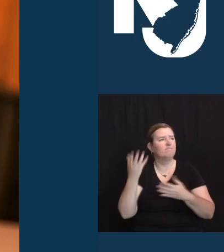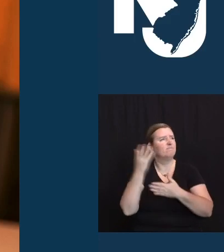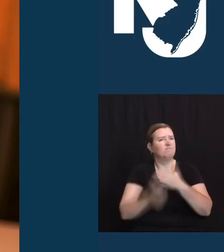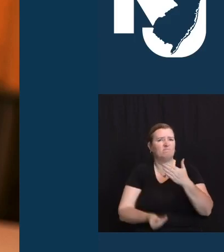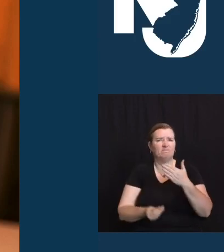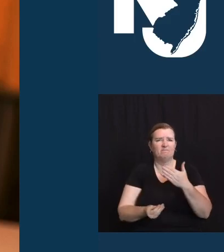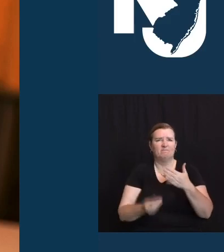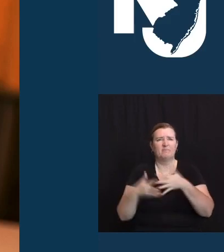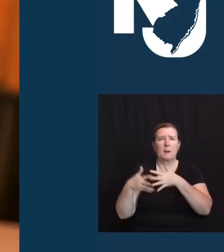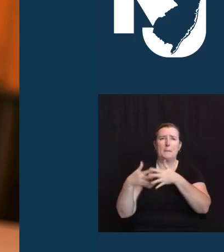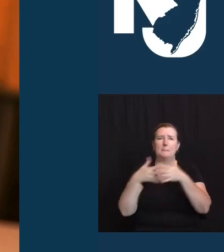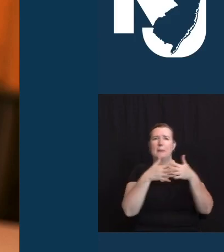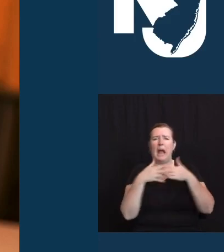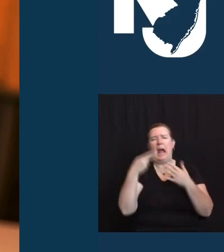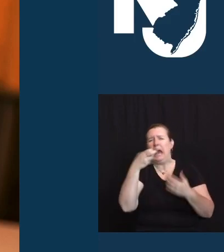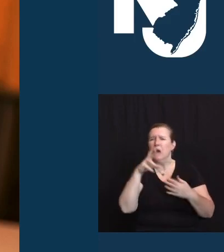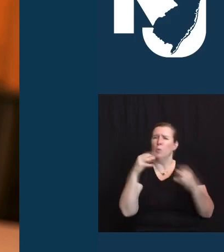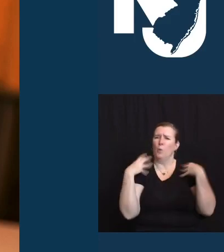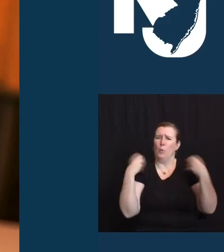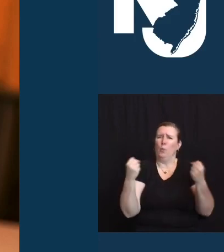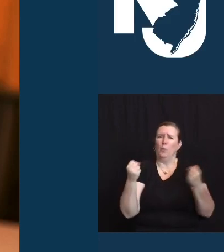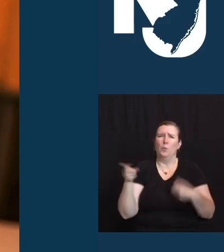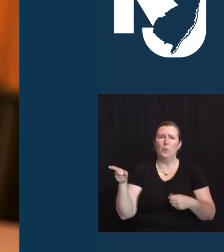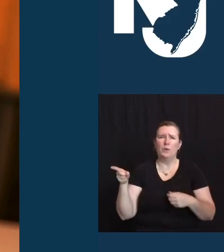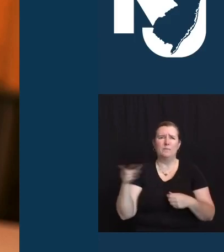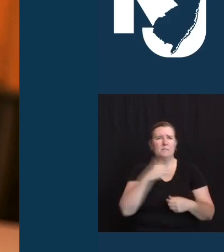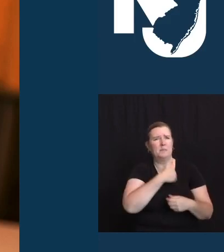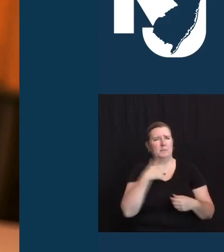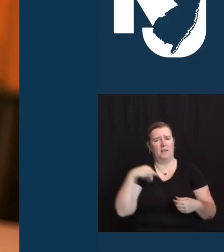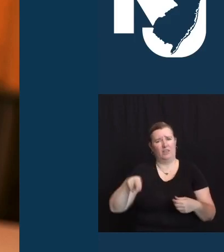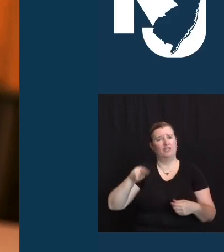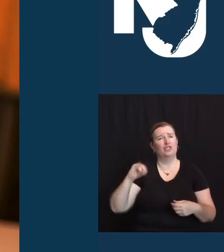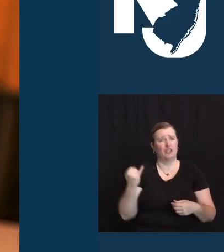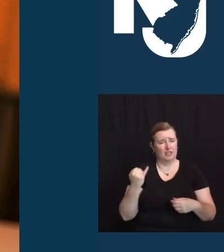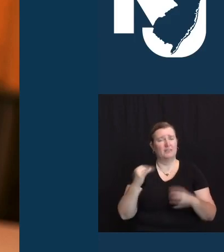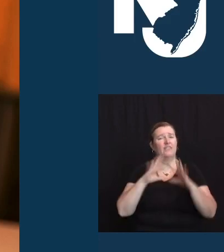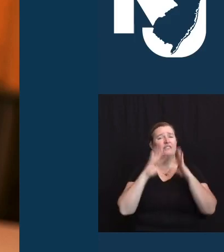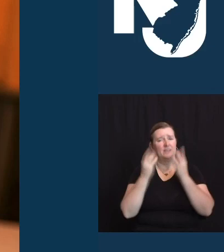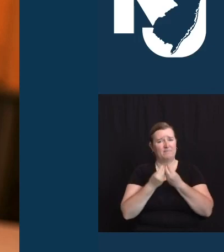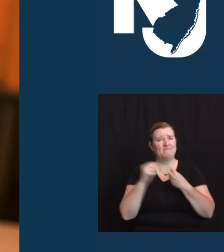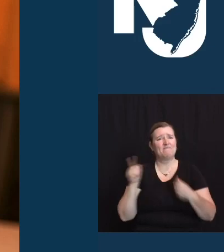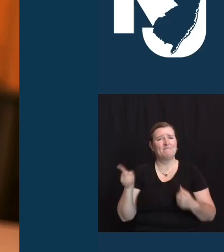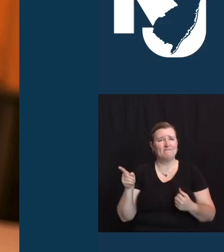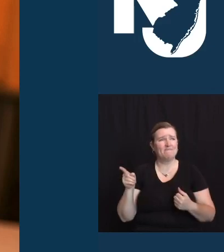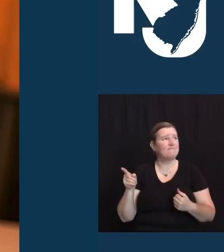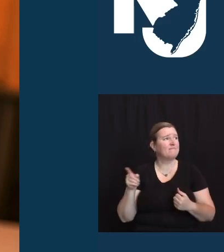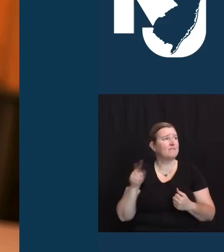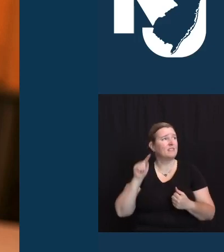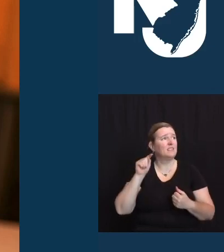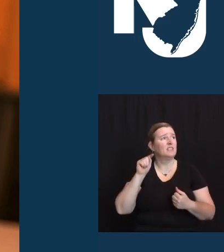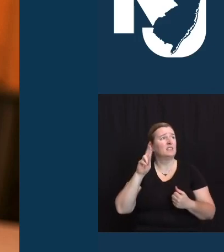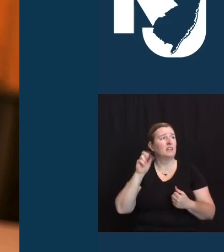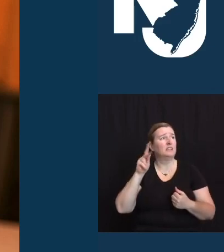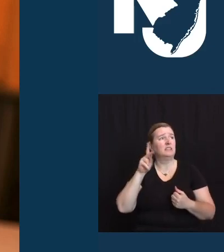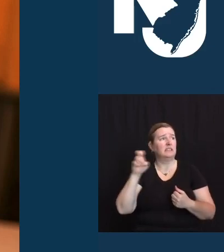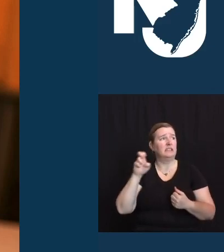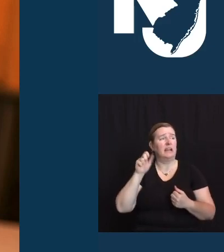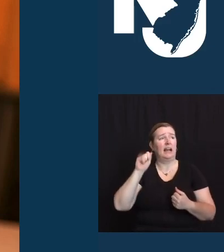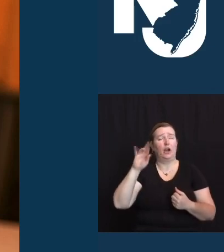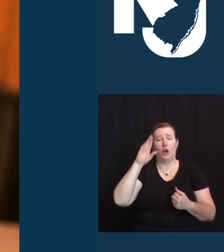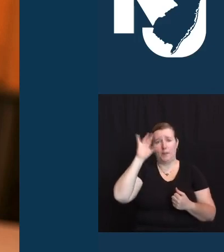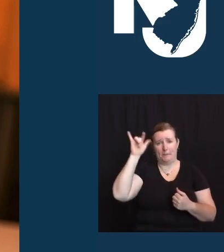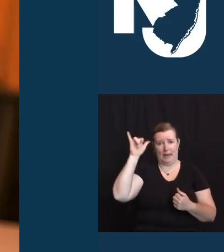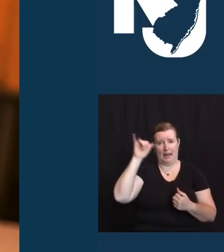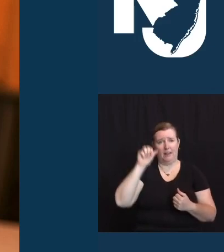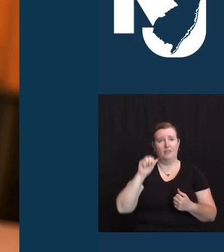hero who was a proud part of our New Jersey family. Tuskegee Airman Malcolm Nettingham of Scotch Plains passed away